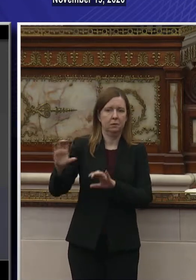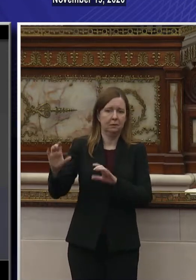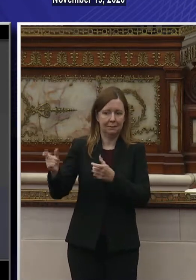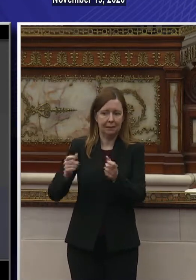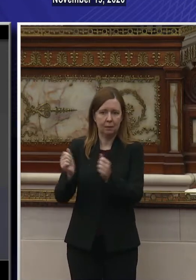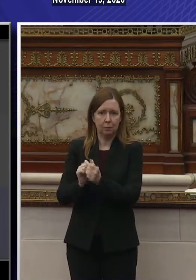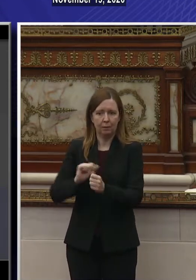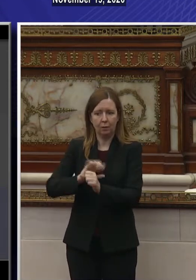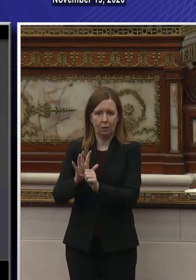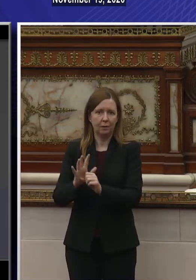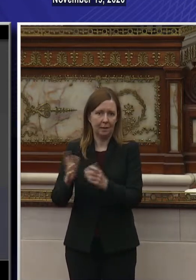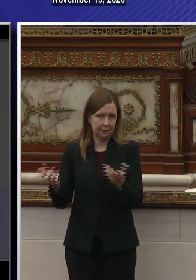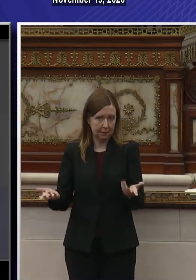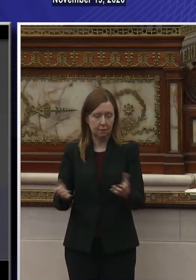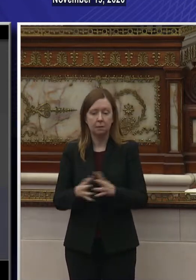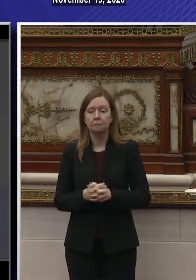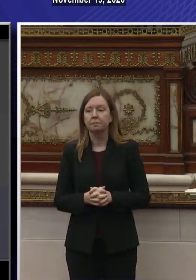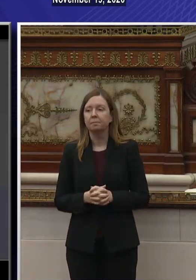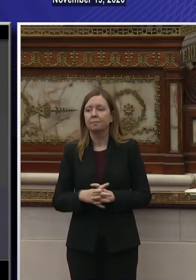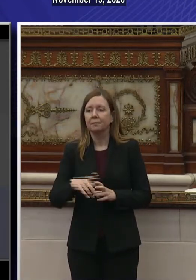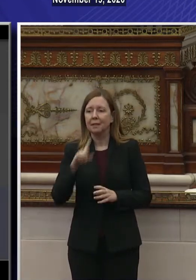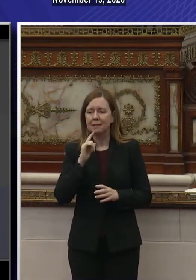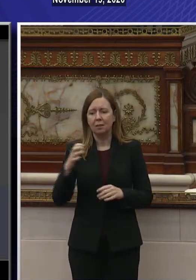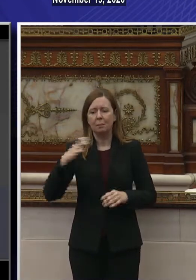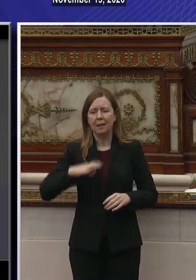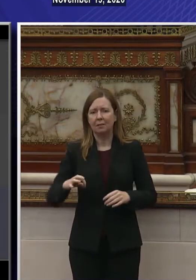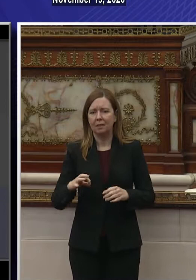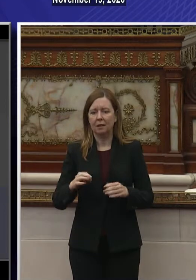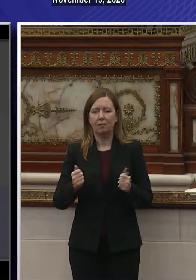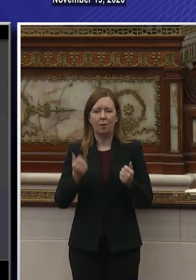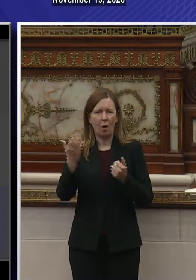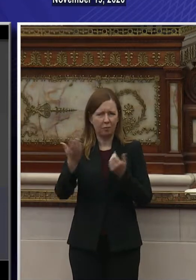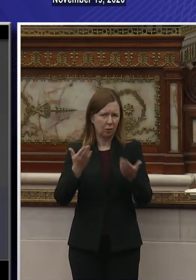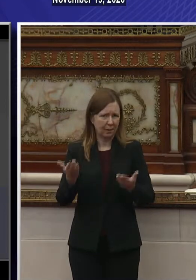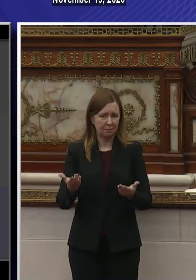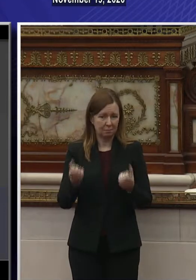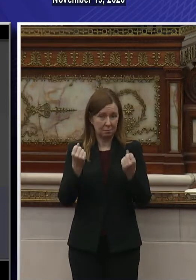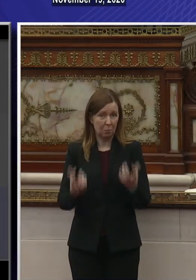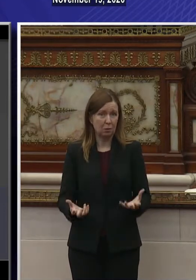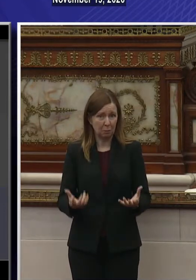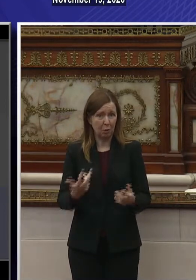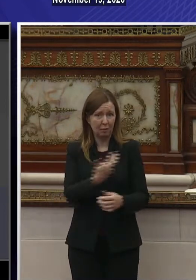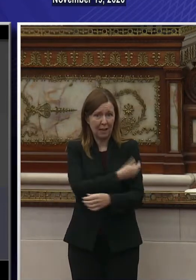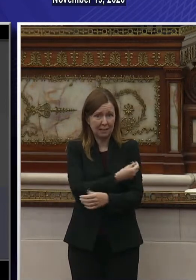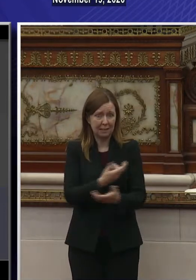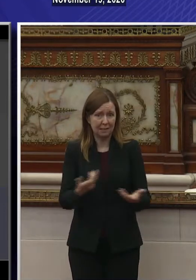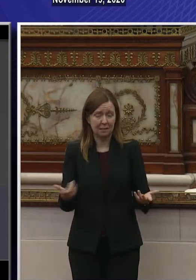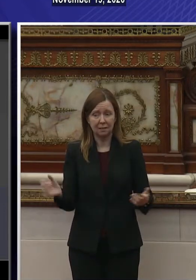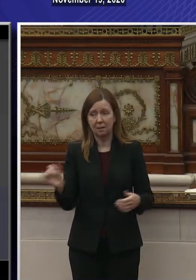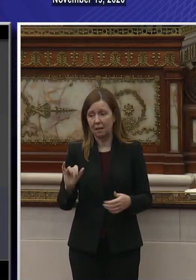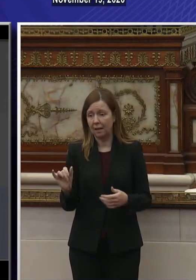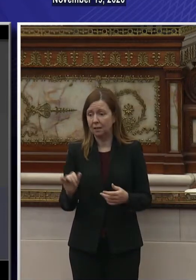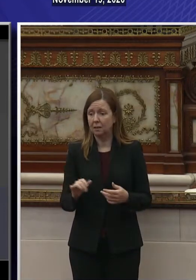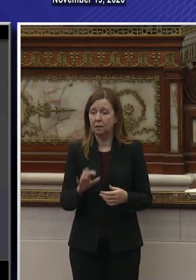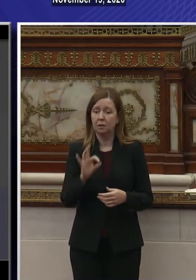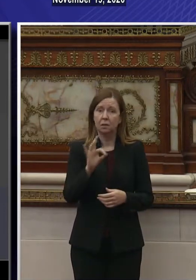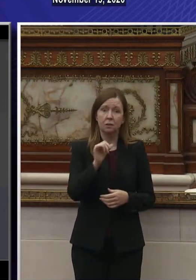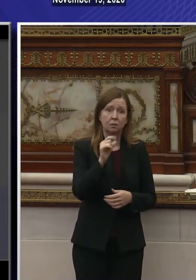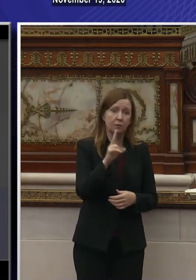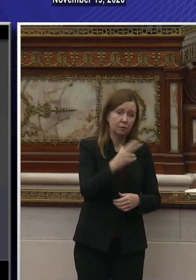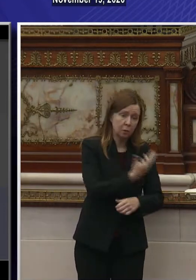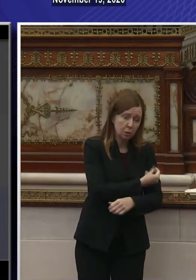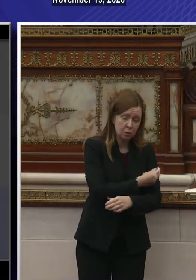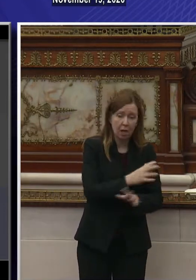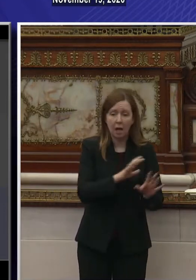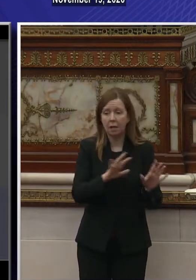with COVID-19. So is there a benefit of offering multiple vaccines, such as, flu shot and